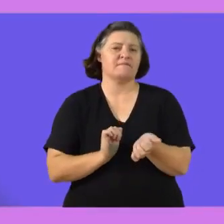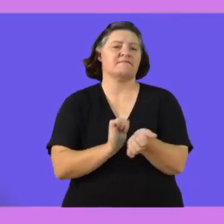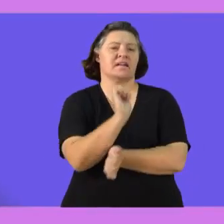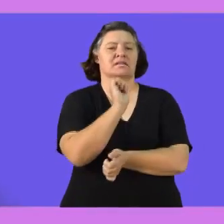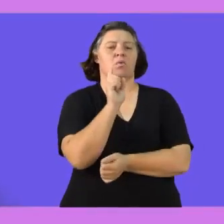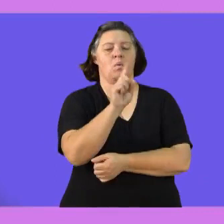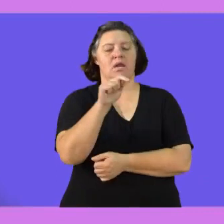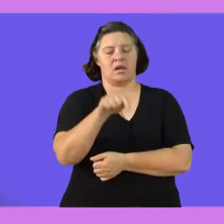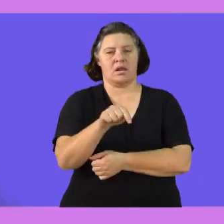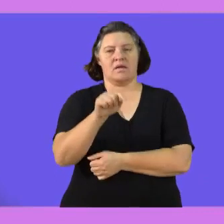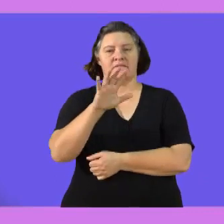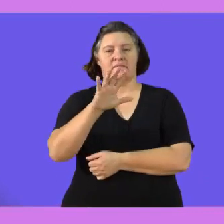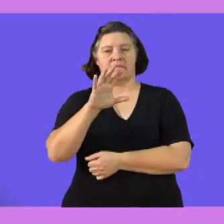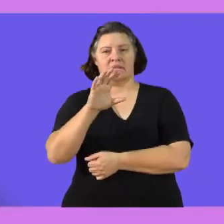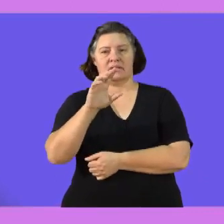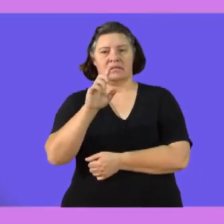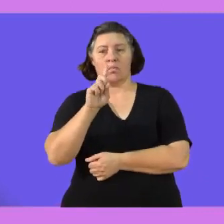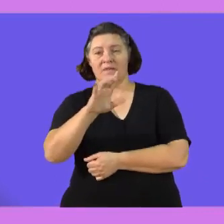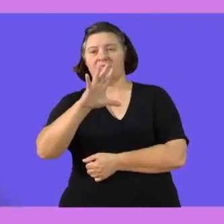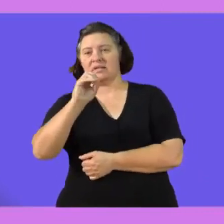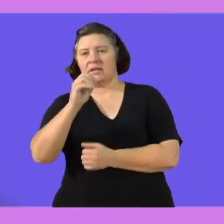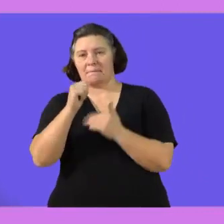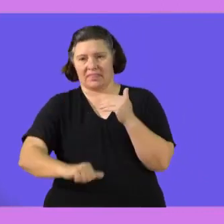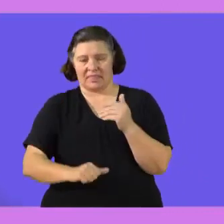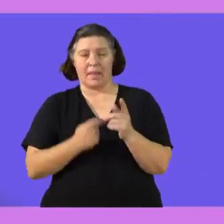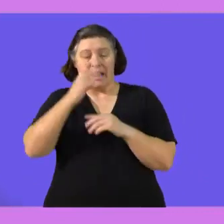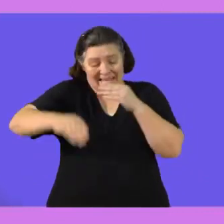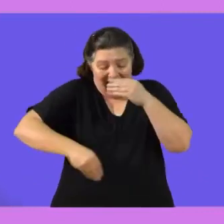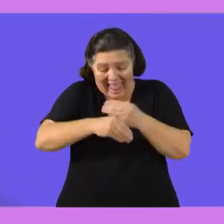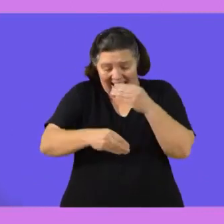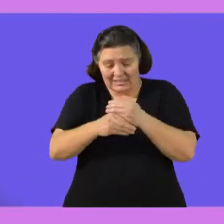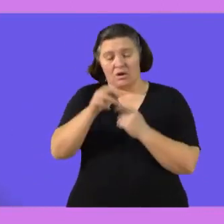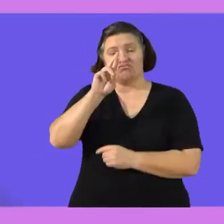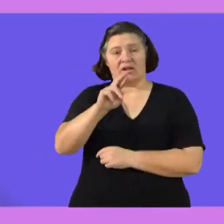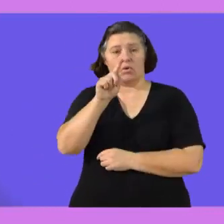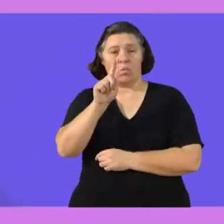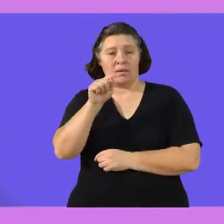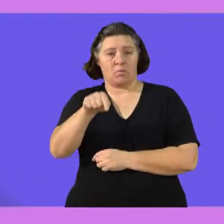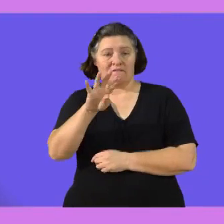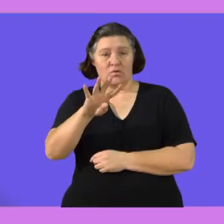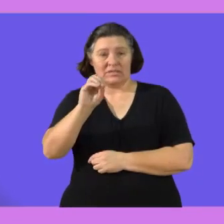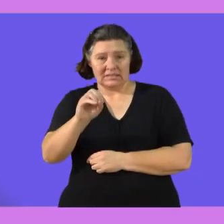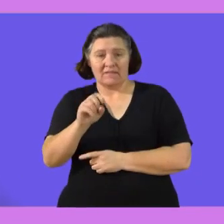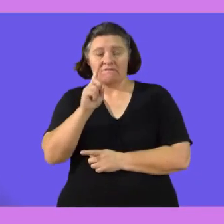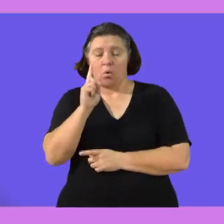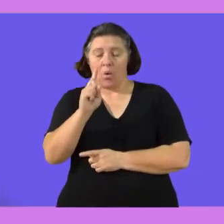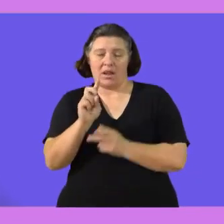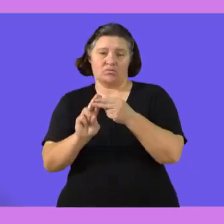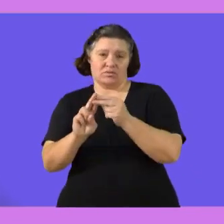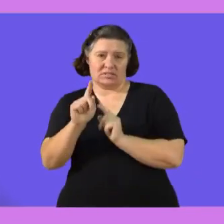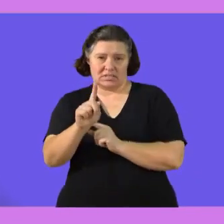a fixed charge fee of 150 per month plus 140 per kilowatt hour of electricity